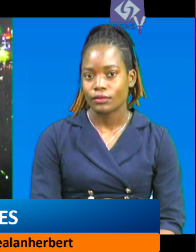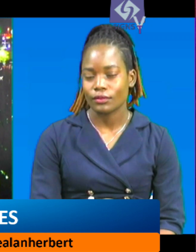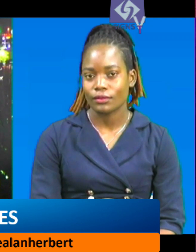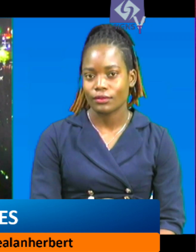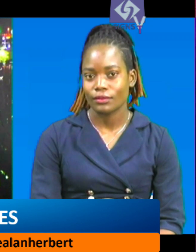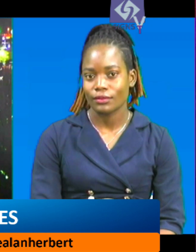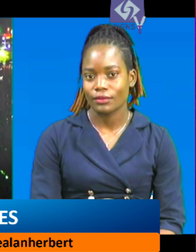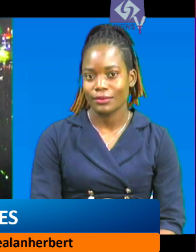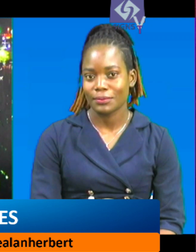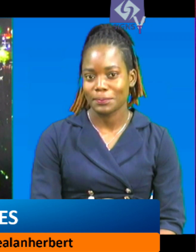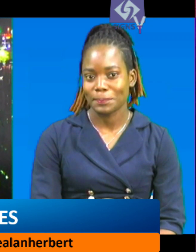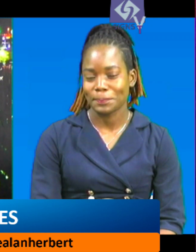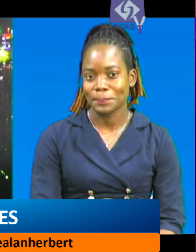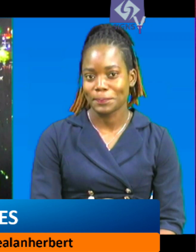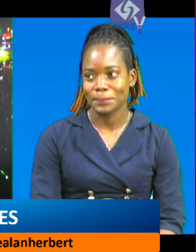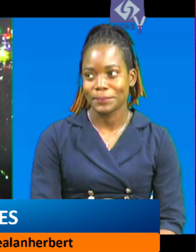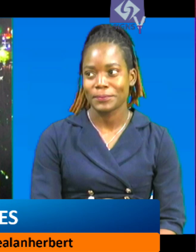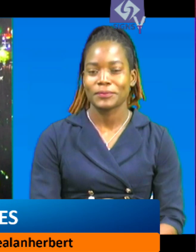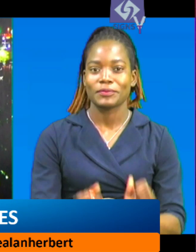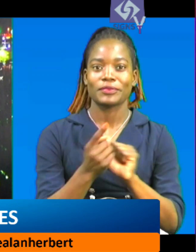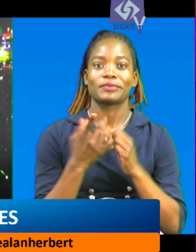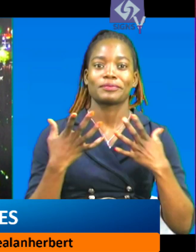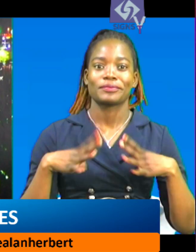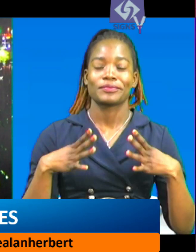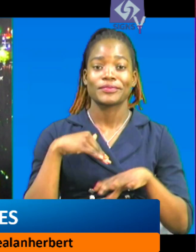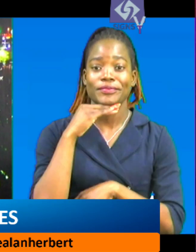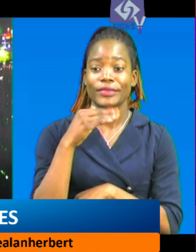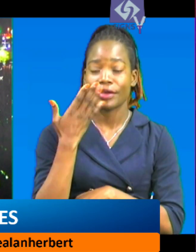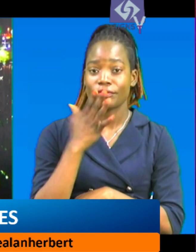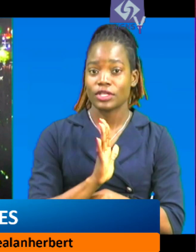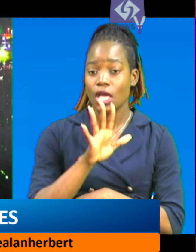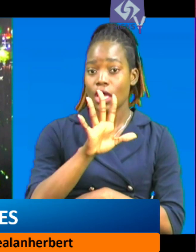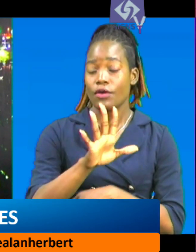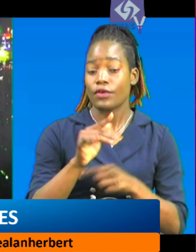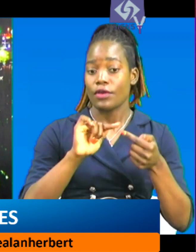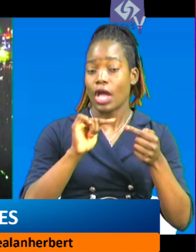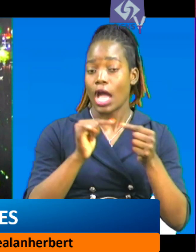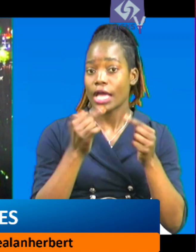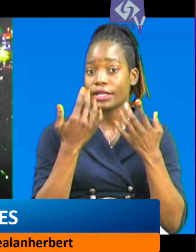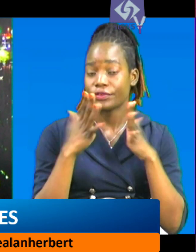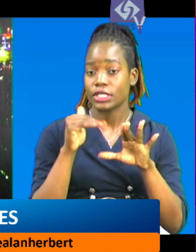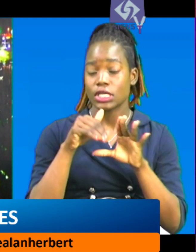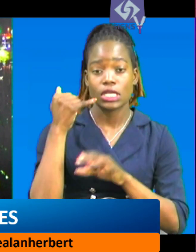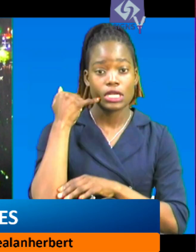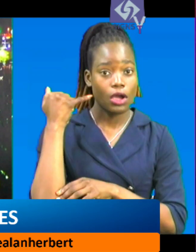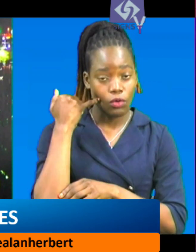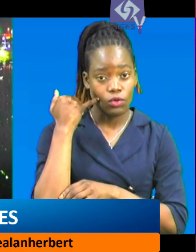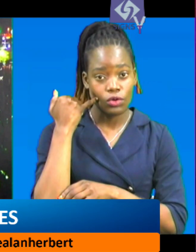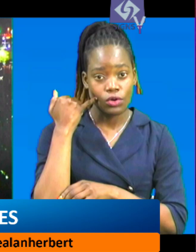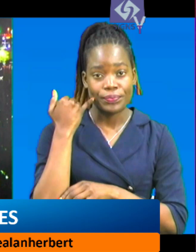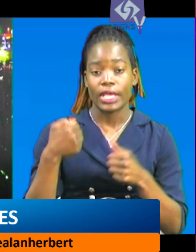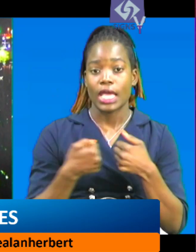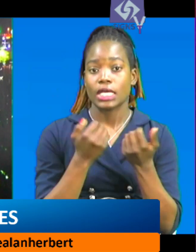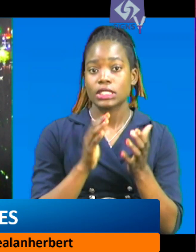here. Just a minute. And 11 people dead, 5 injured in Nakuru accident. 11 people